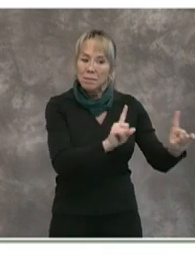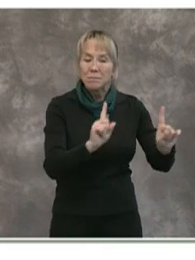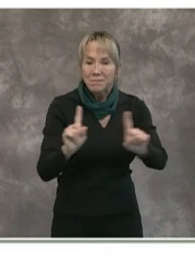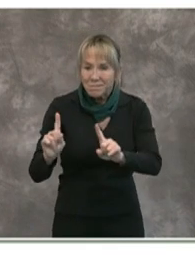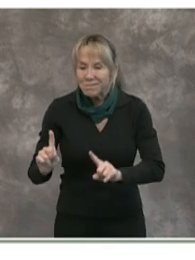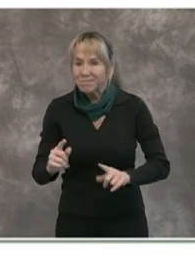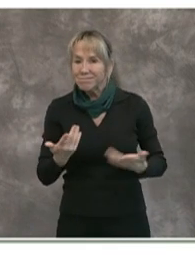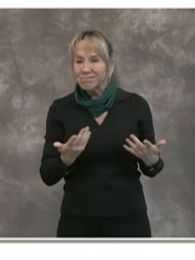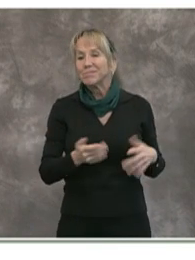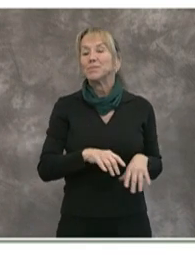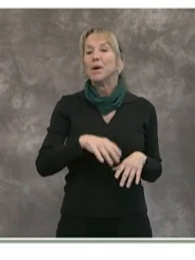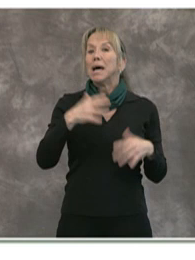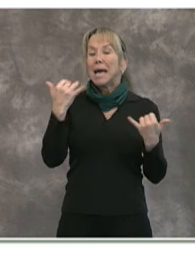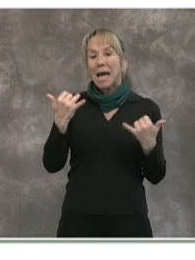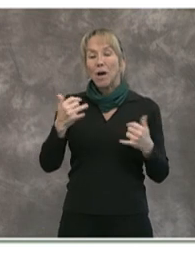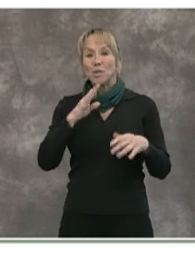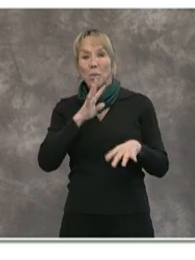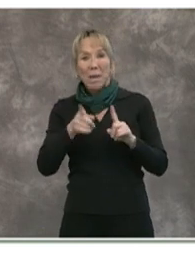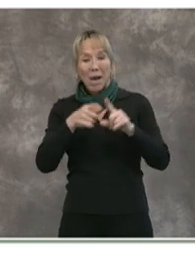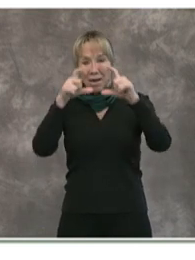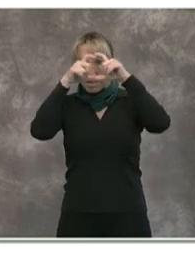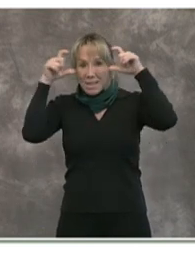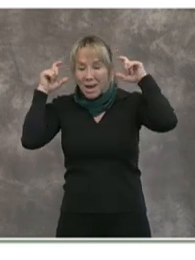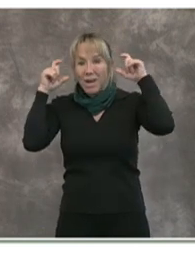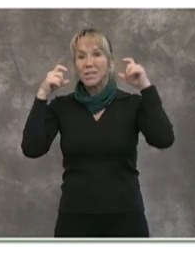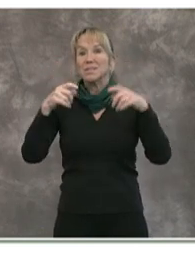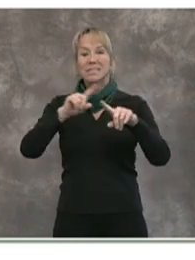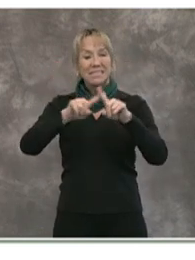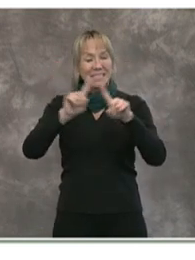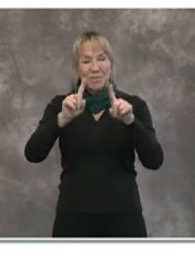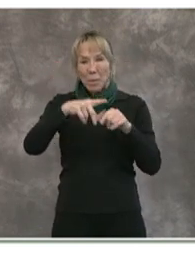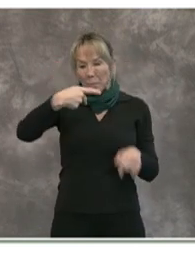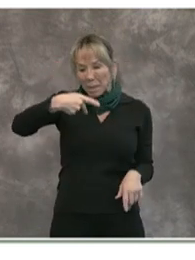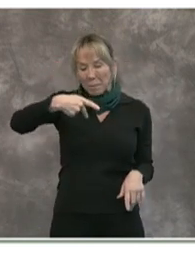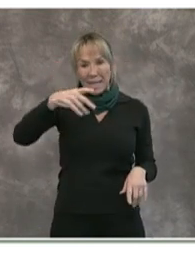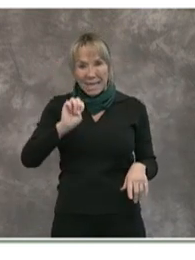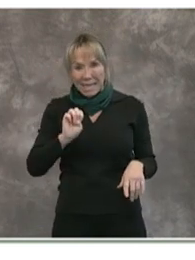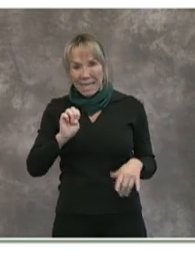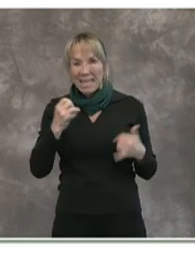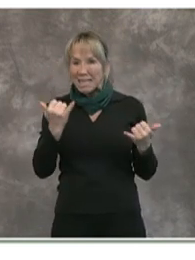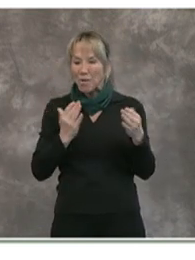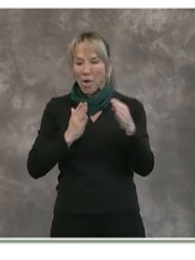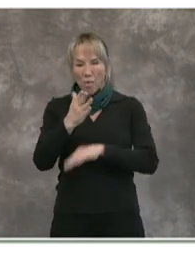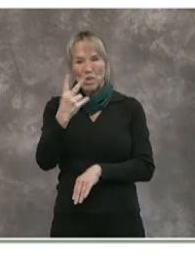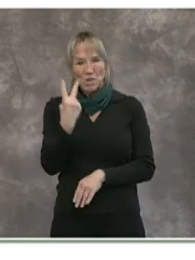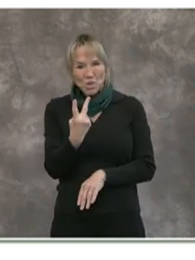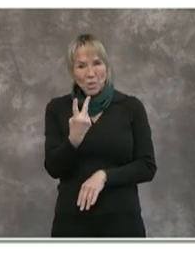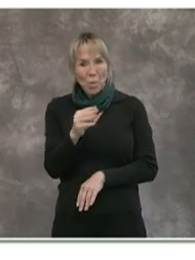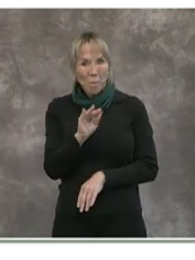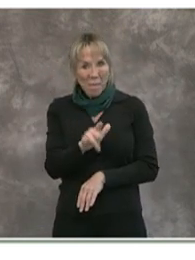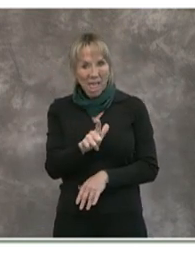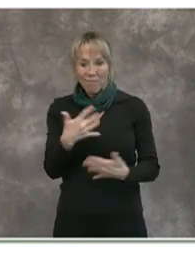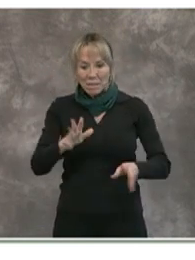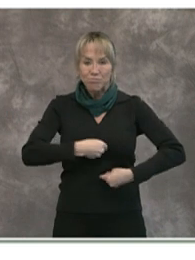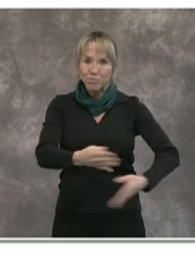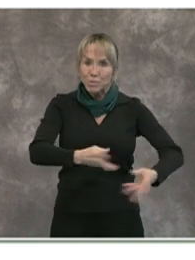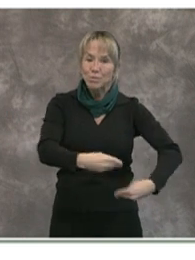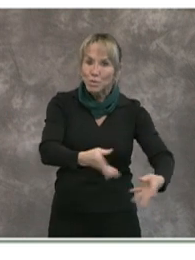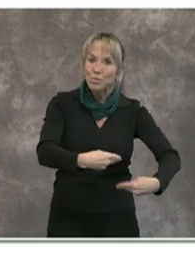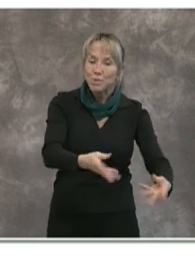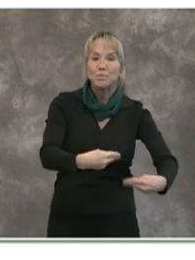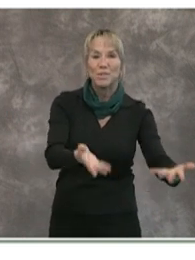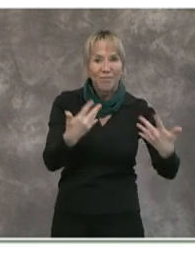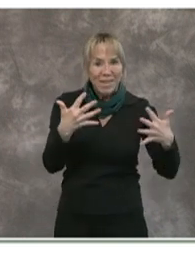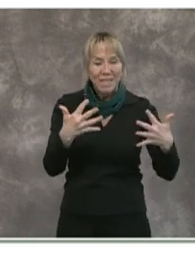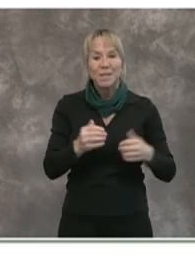which stayed flat. We are now pushing 2 million individual items of personal protective equipment that have been distributed. Very little change